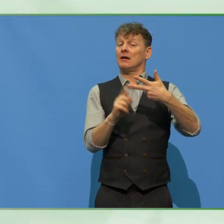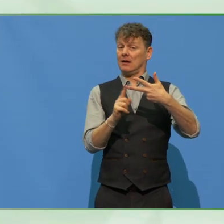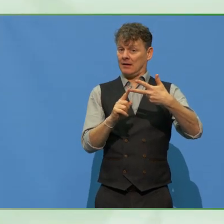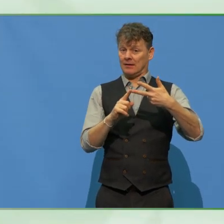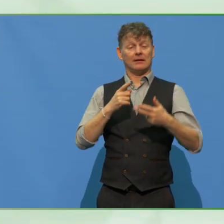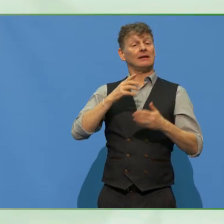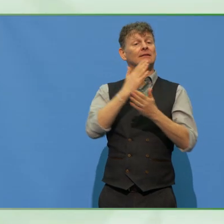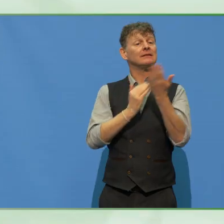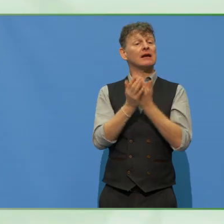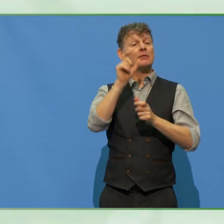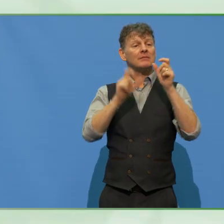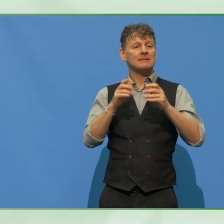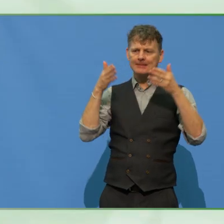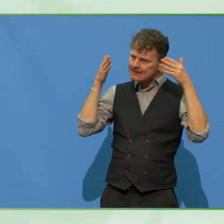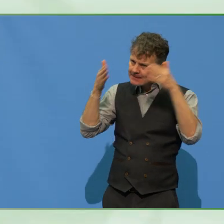people,